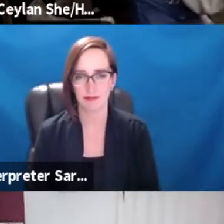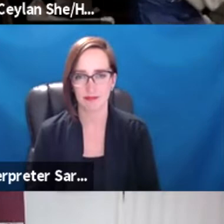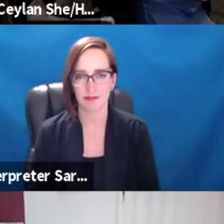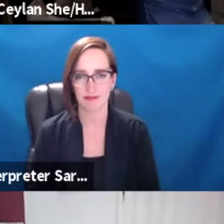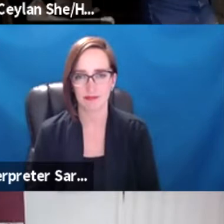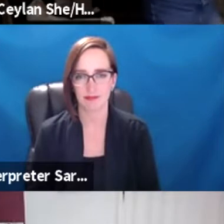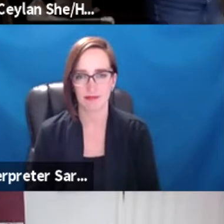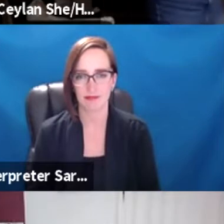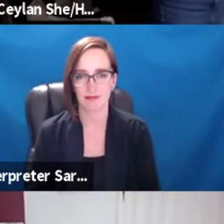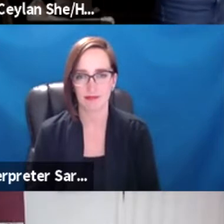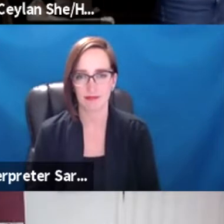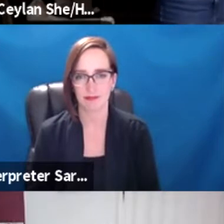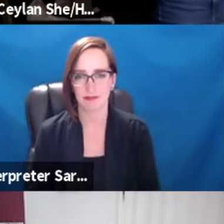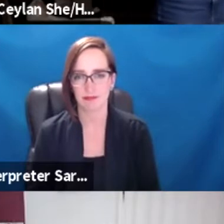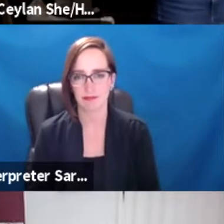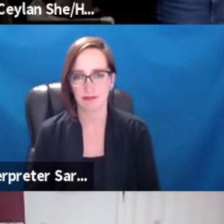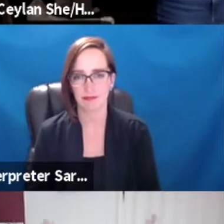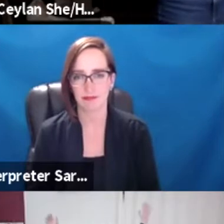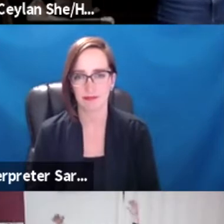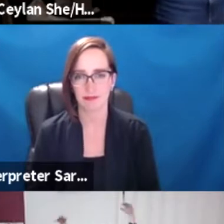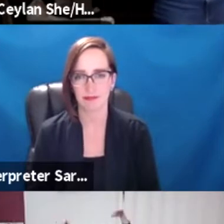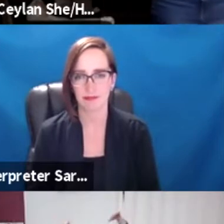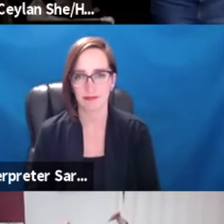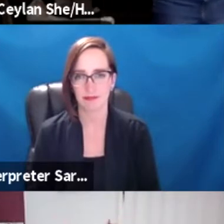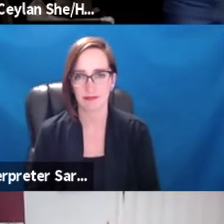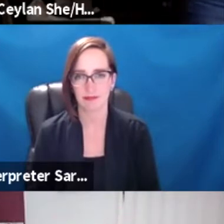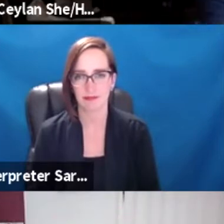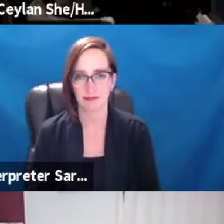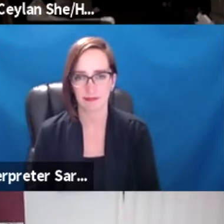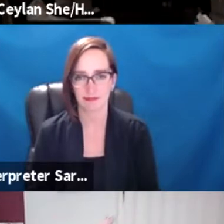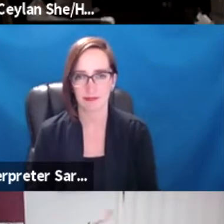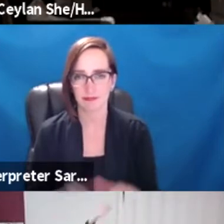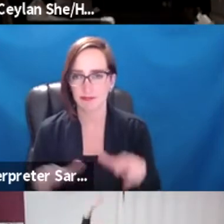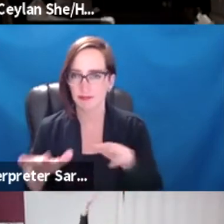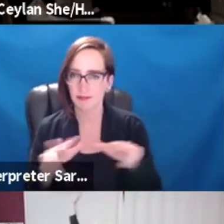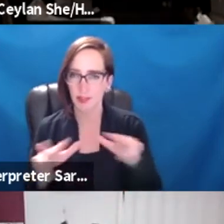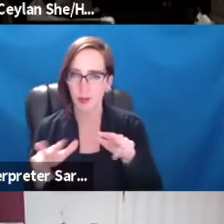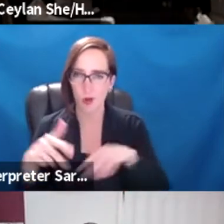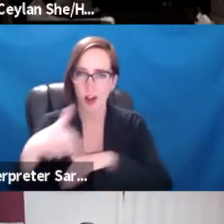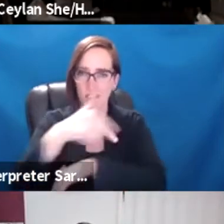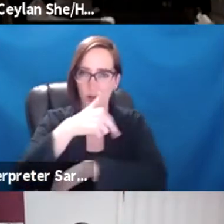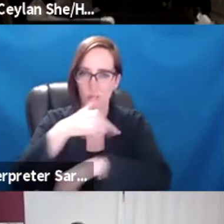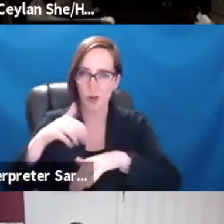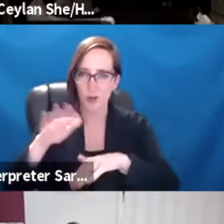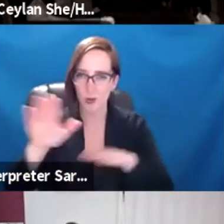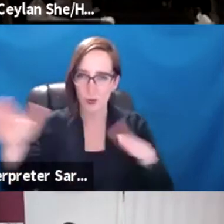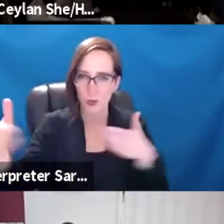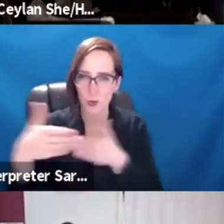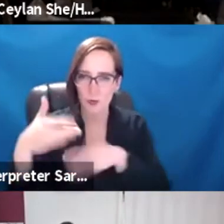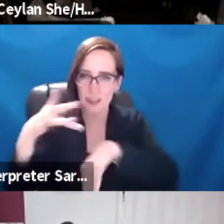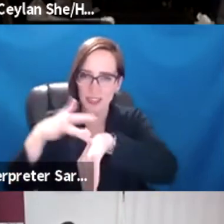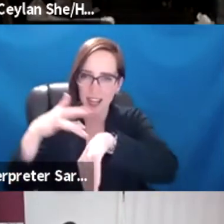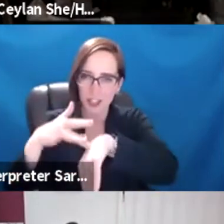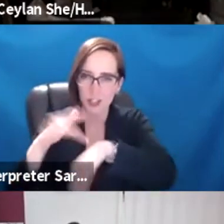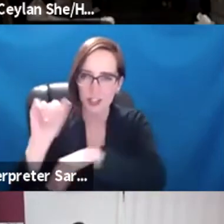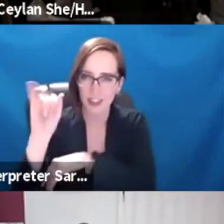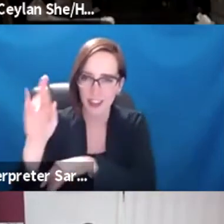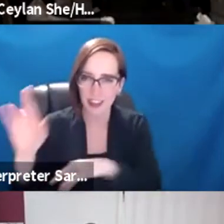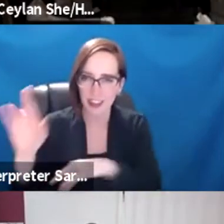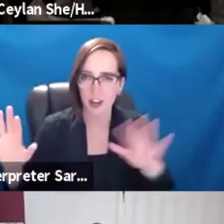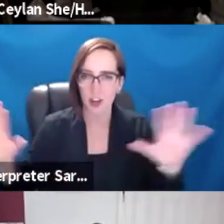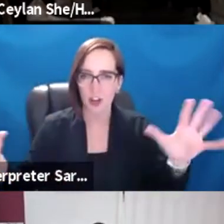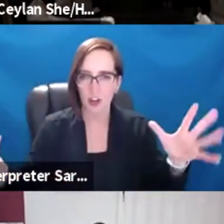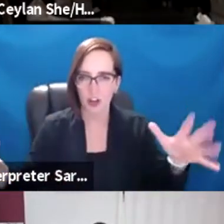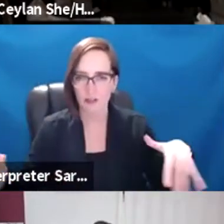Wish I could live. Take a walk around your space, touching the air.